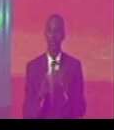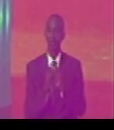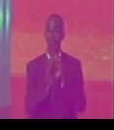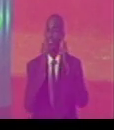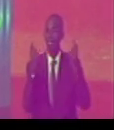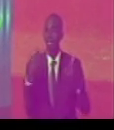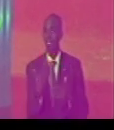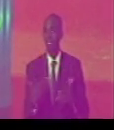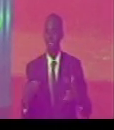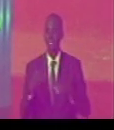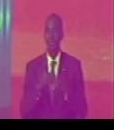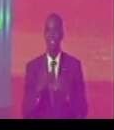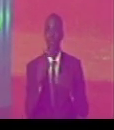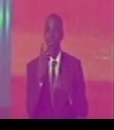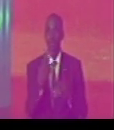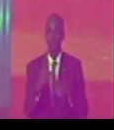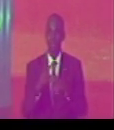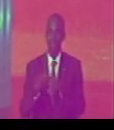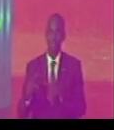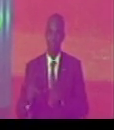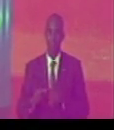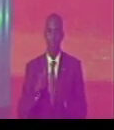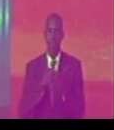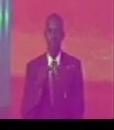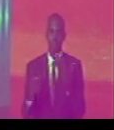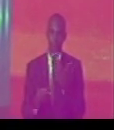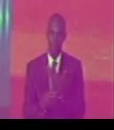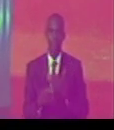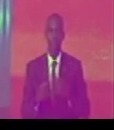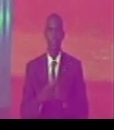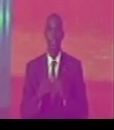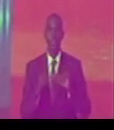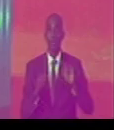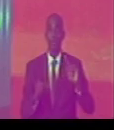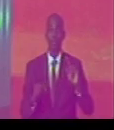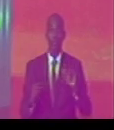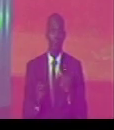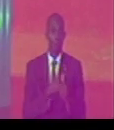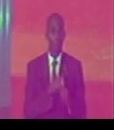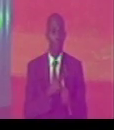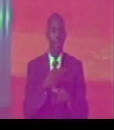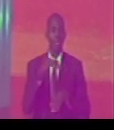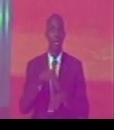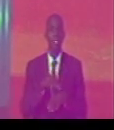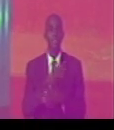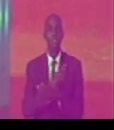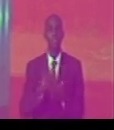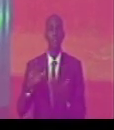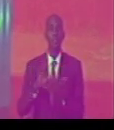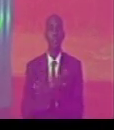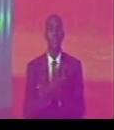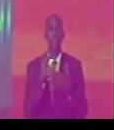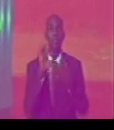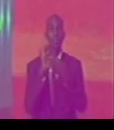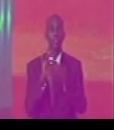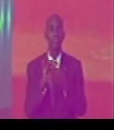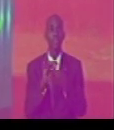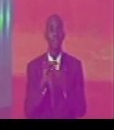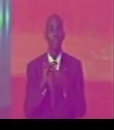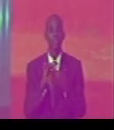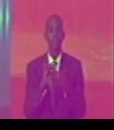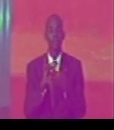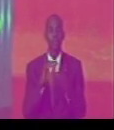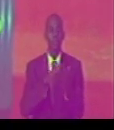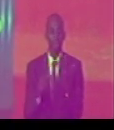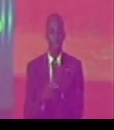Lord did two significant things in my life in the two different editions of the Global Crusade. The first was